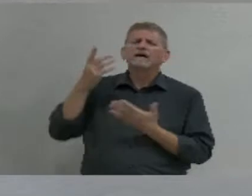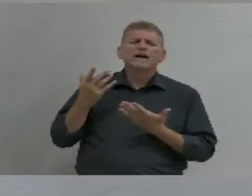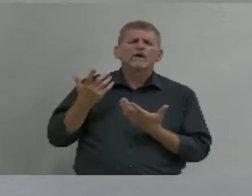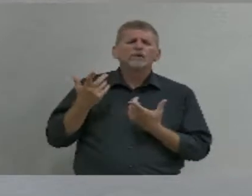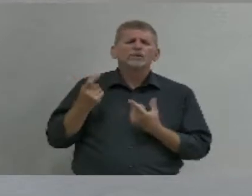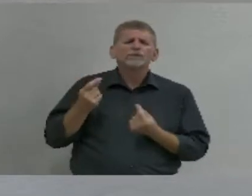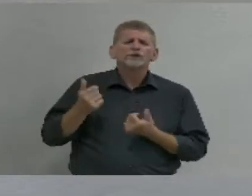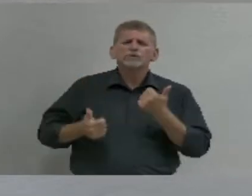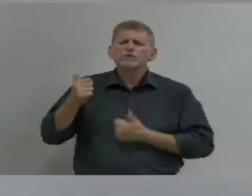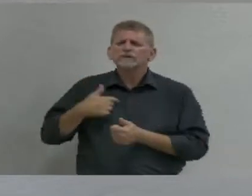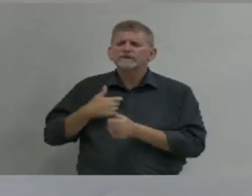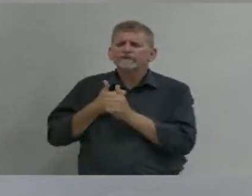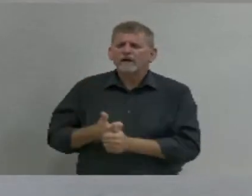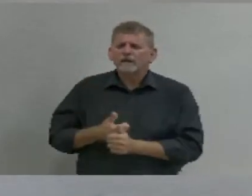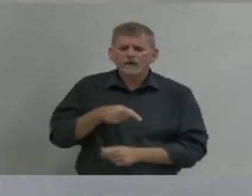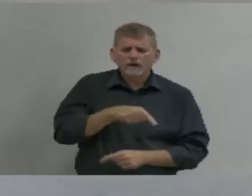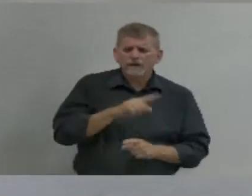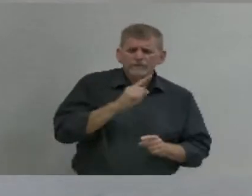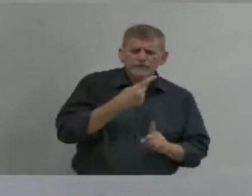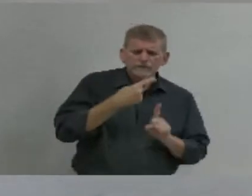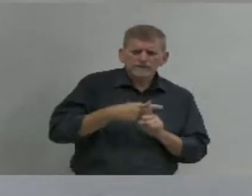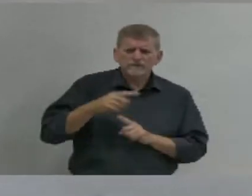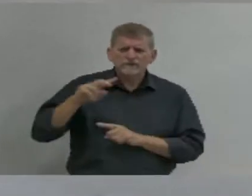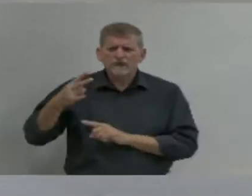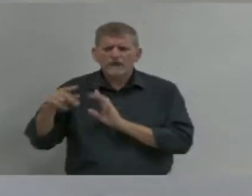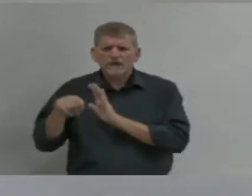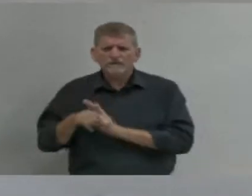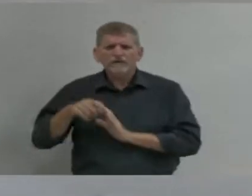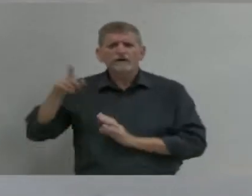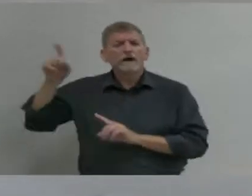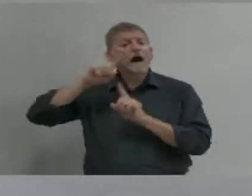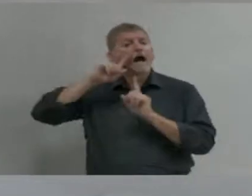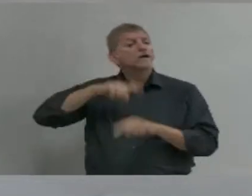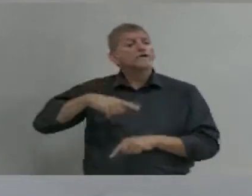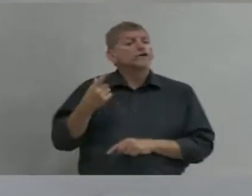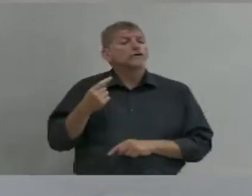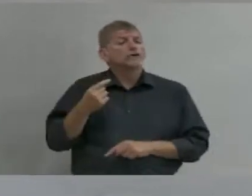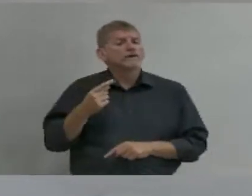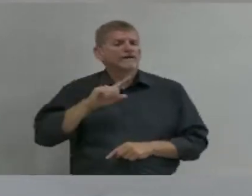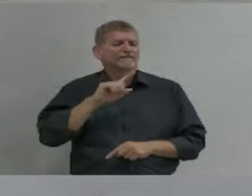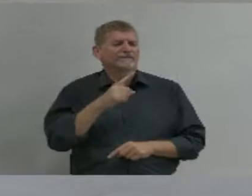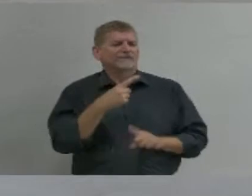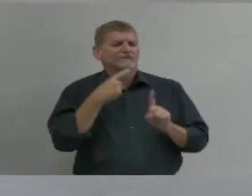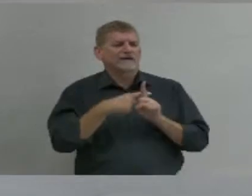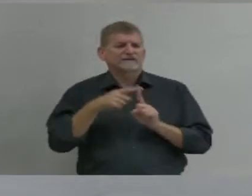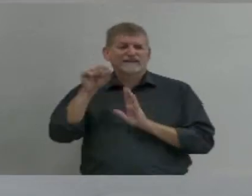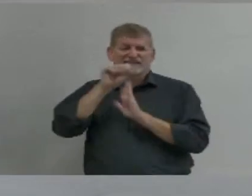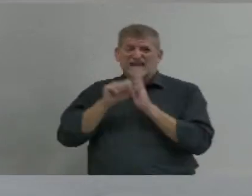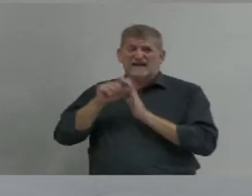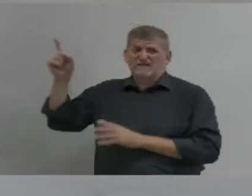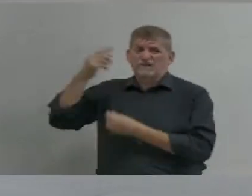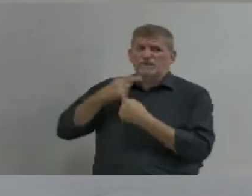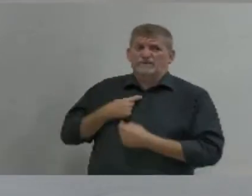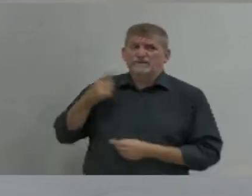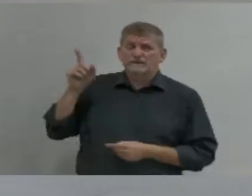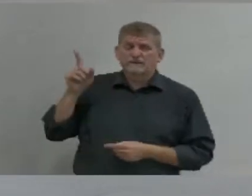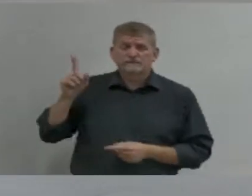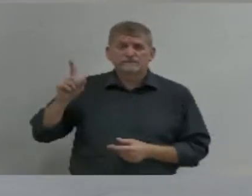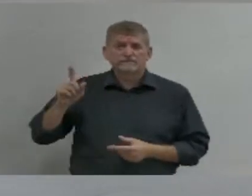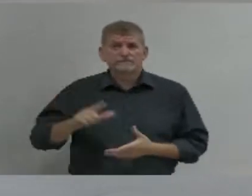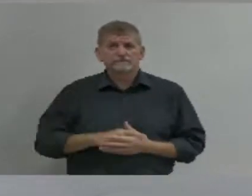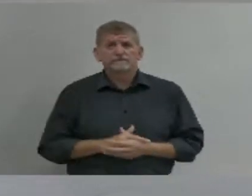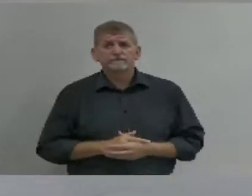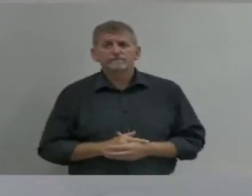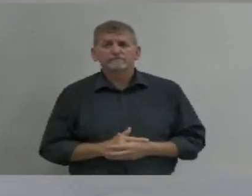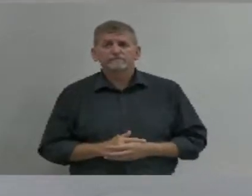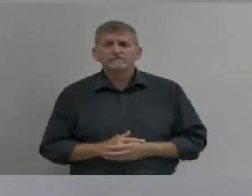follow? What do we do? They've advised us to follow the first test, the positive test. In other words,